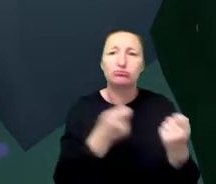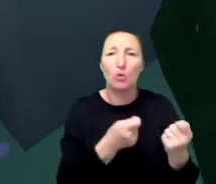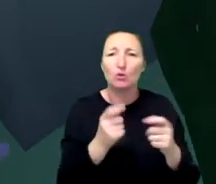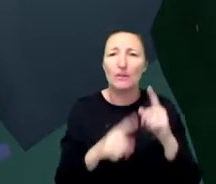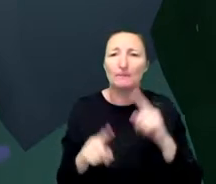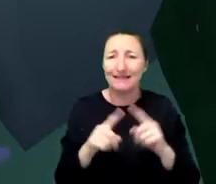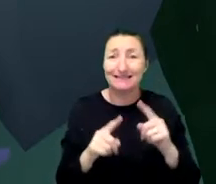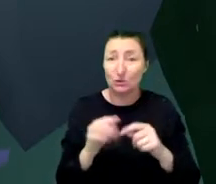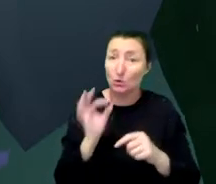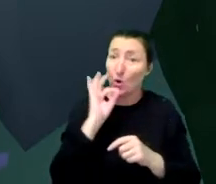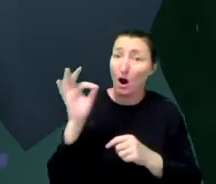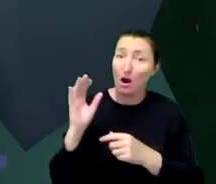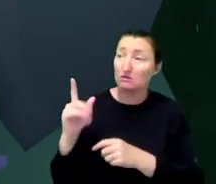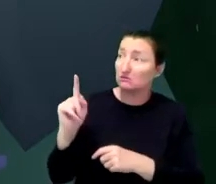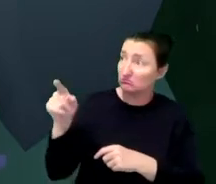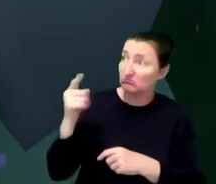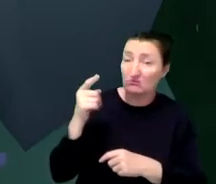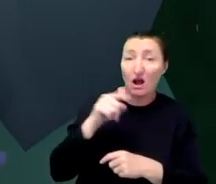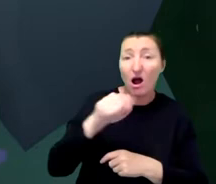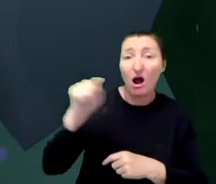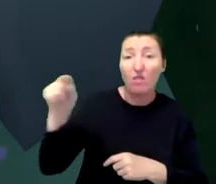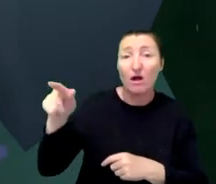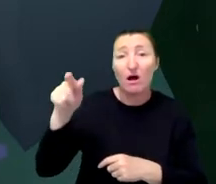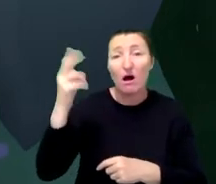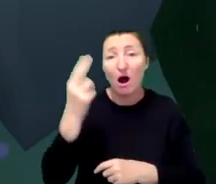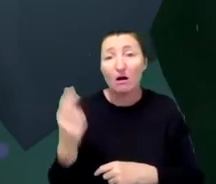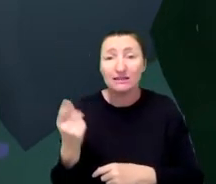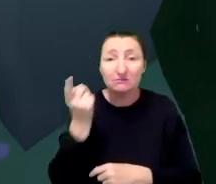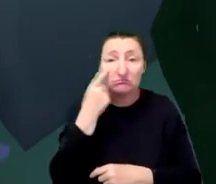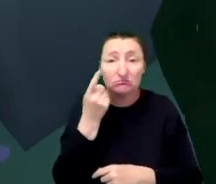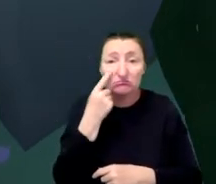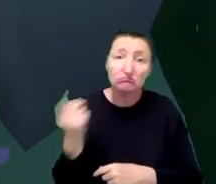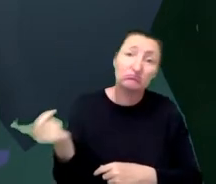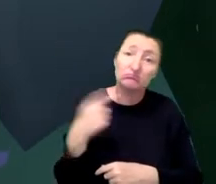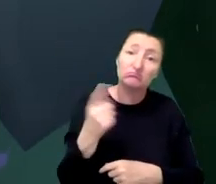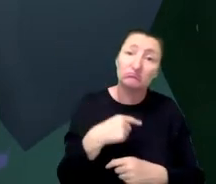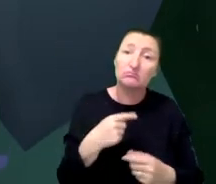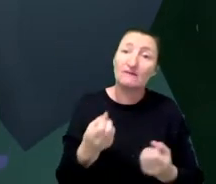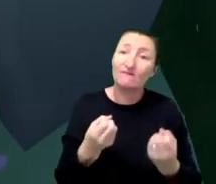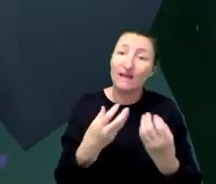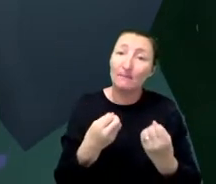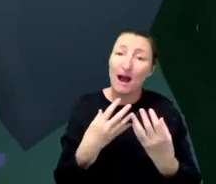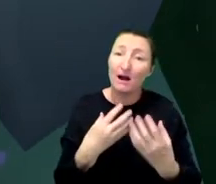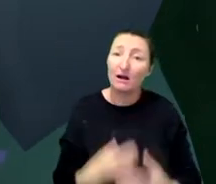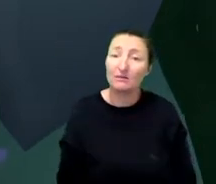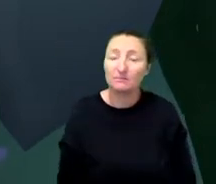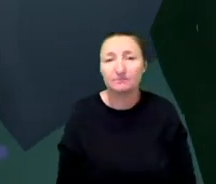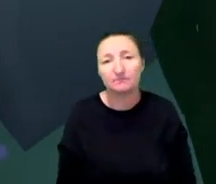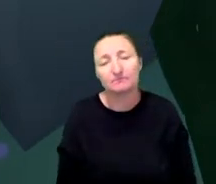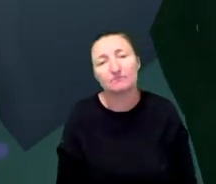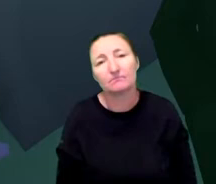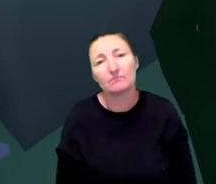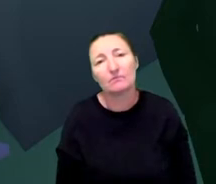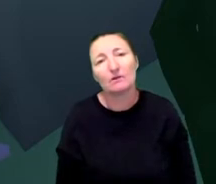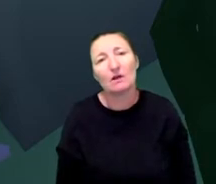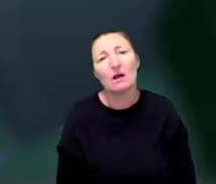test things with artists, or did you test them on yourselves? We could show an